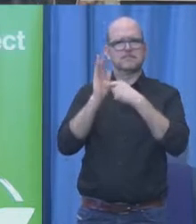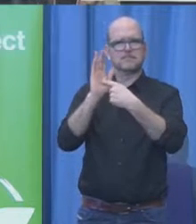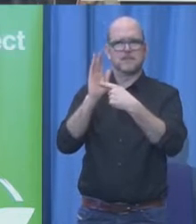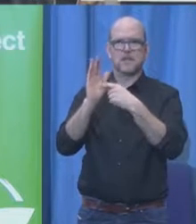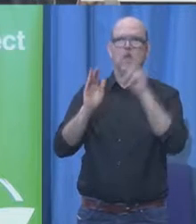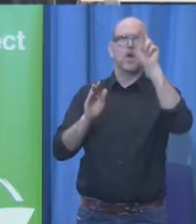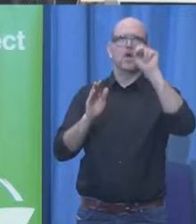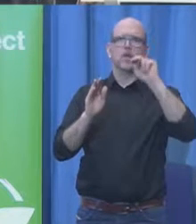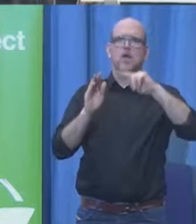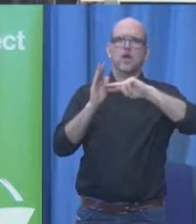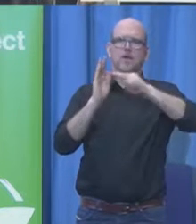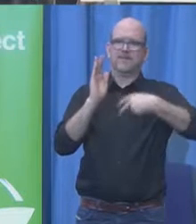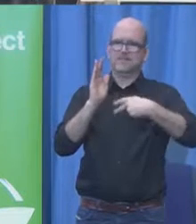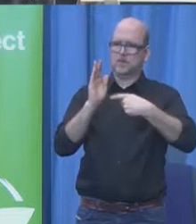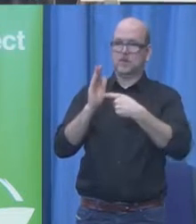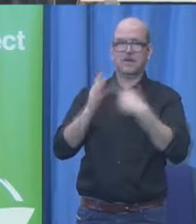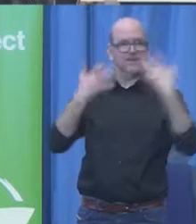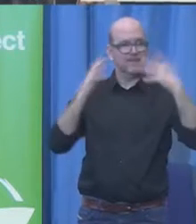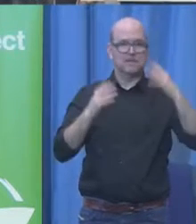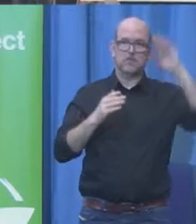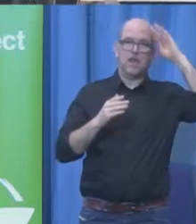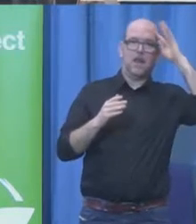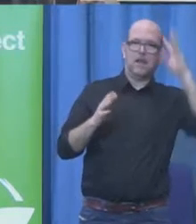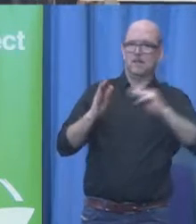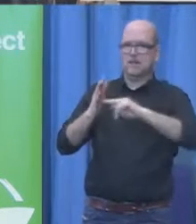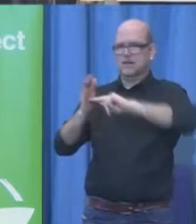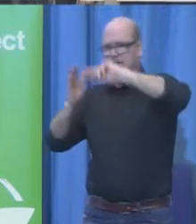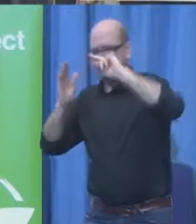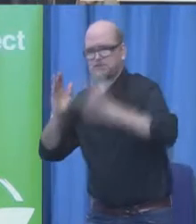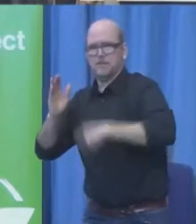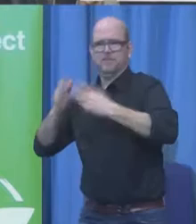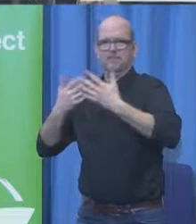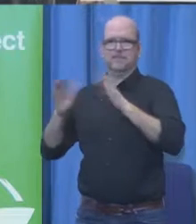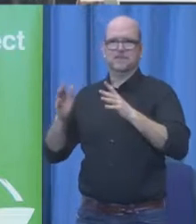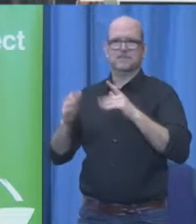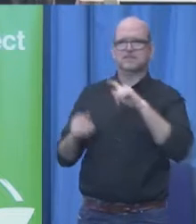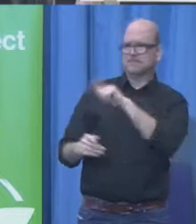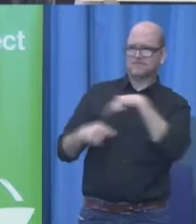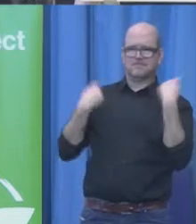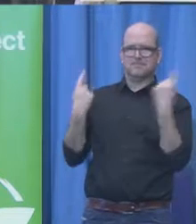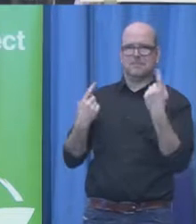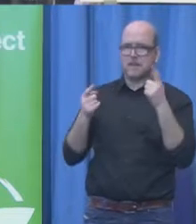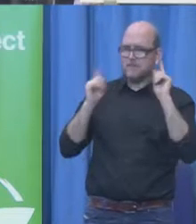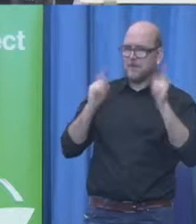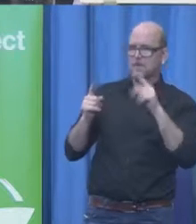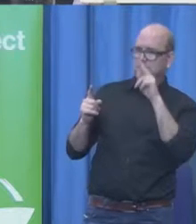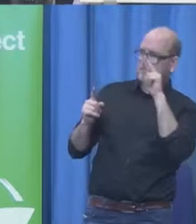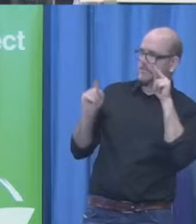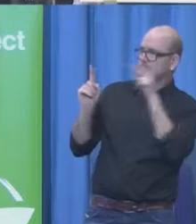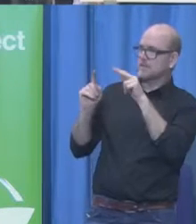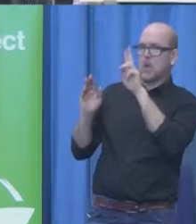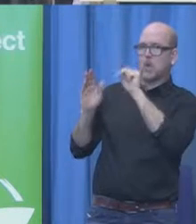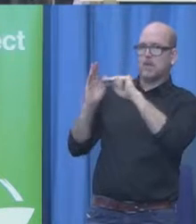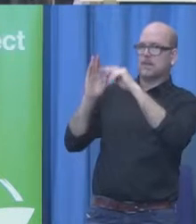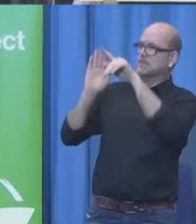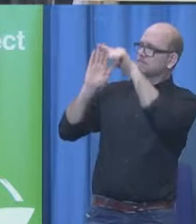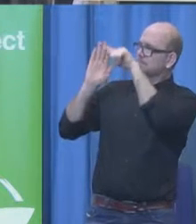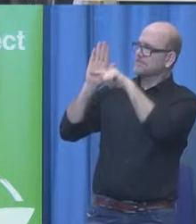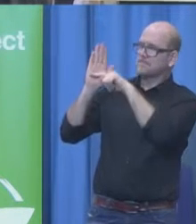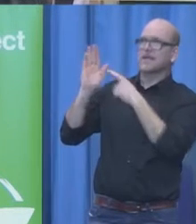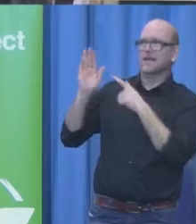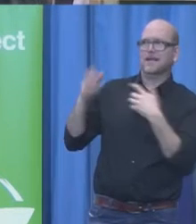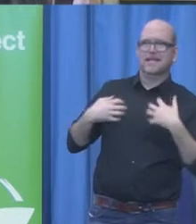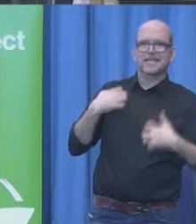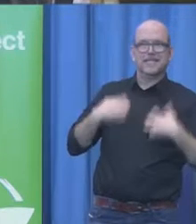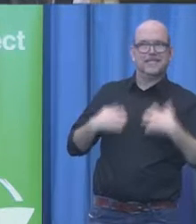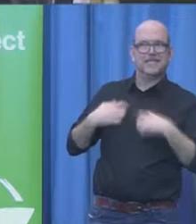happen within a matter of weeks, which is very exciting from an Irish perspective, and certainly long overdue, but